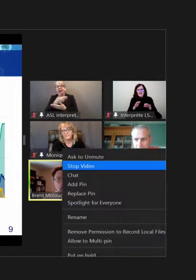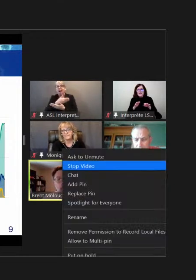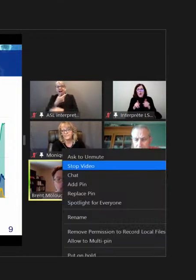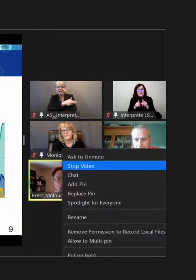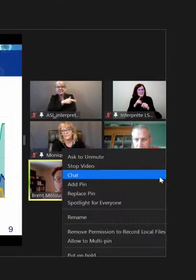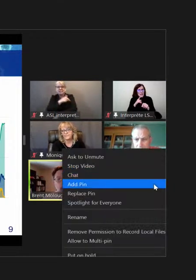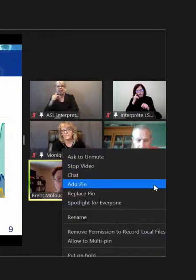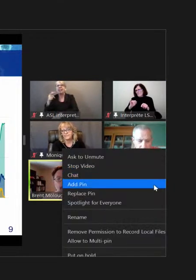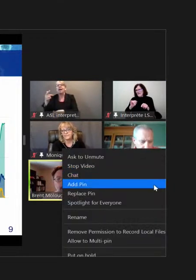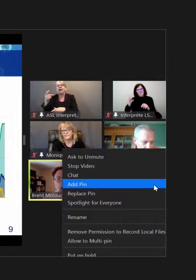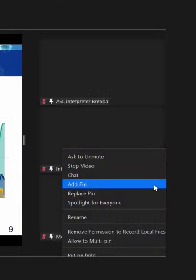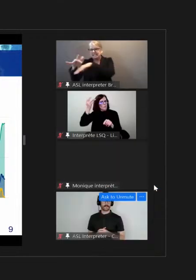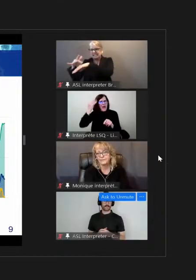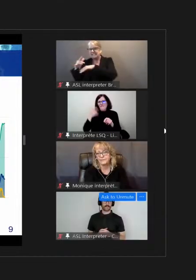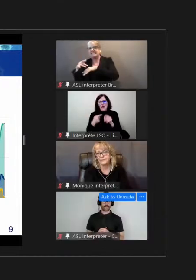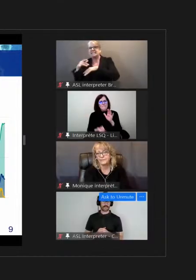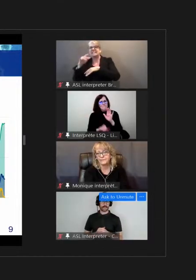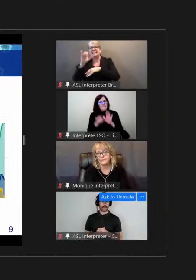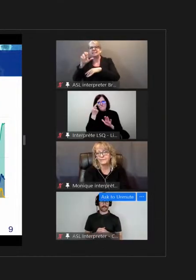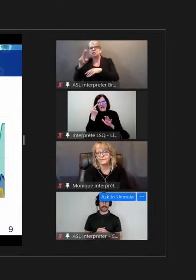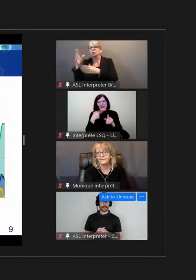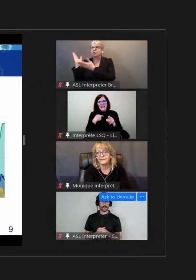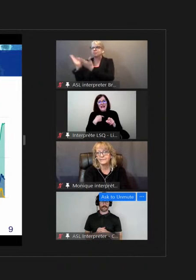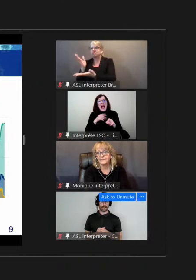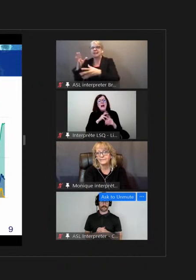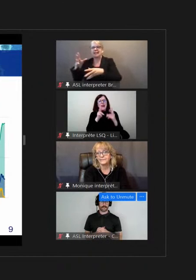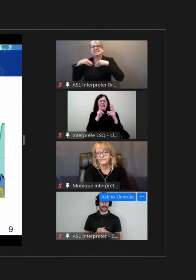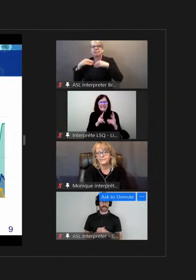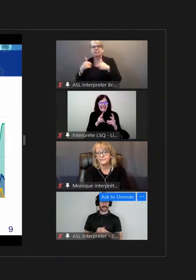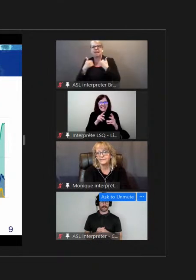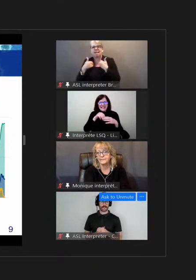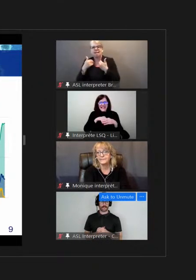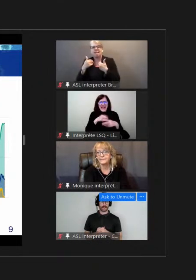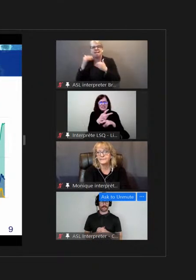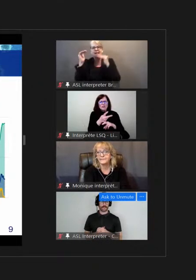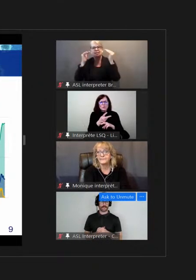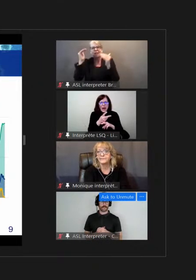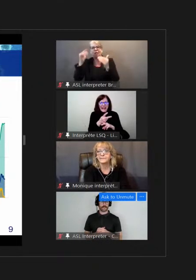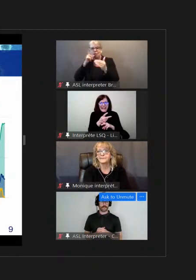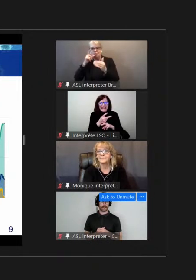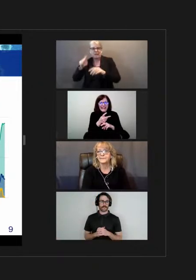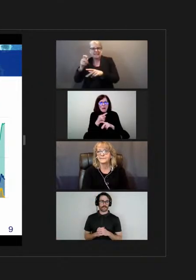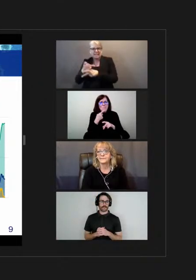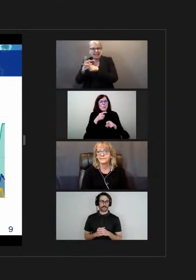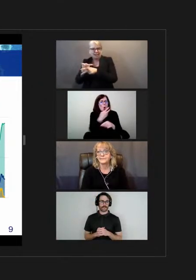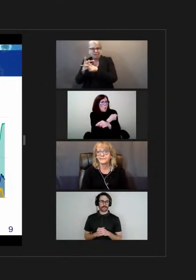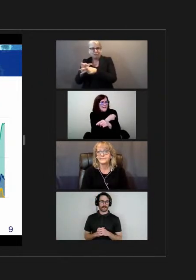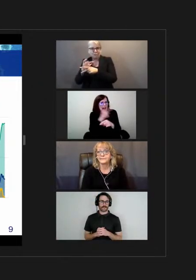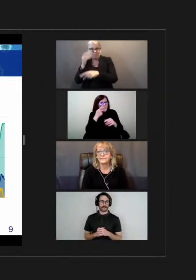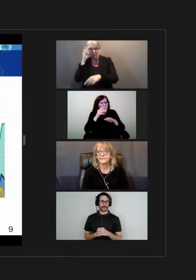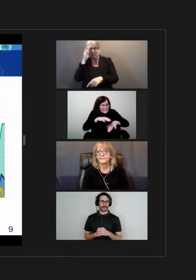ICUs to take on young adults who need care.